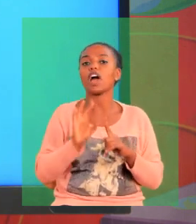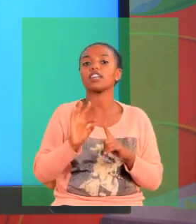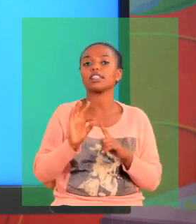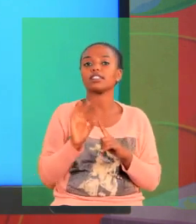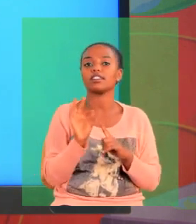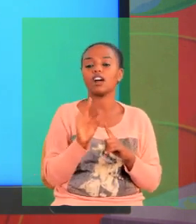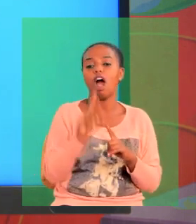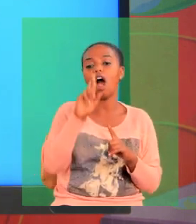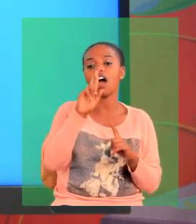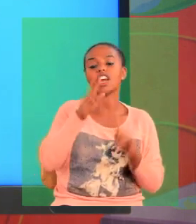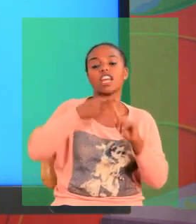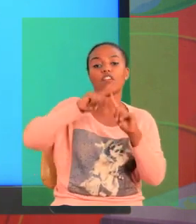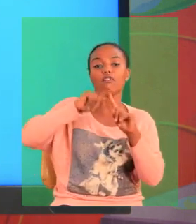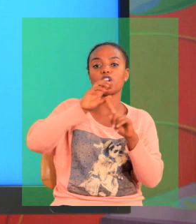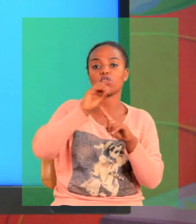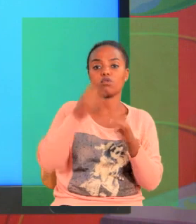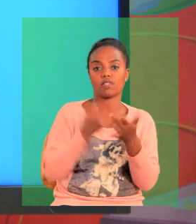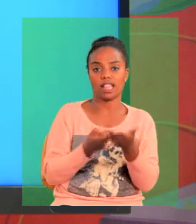of this,